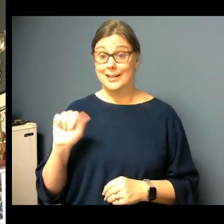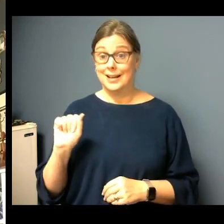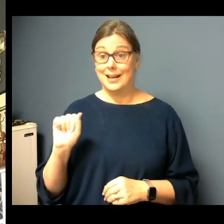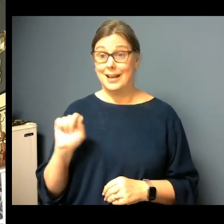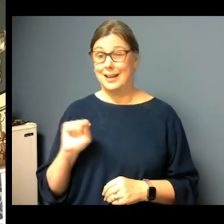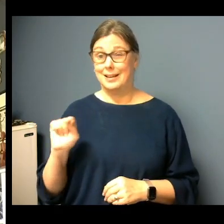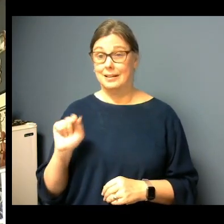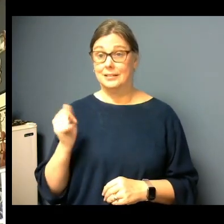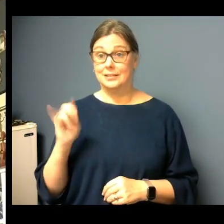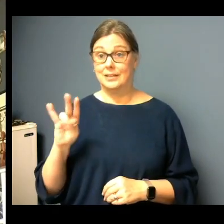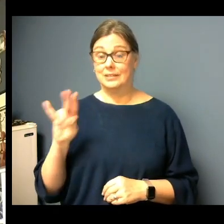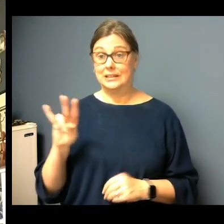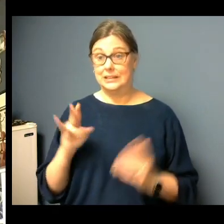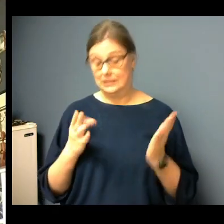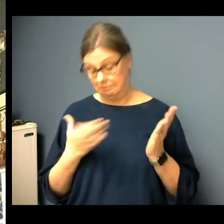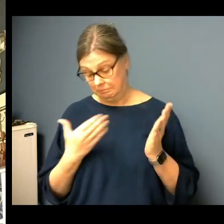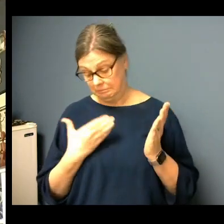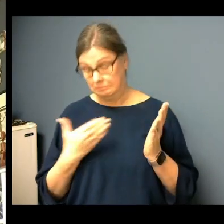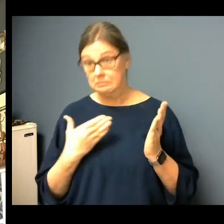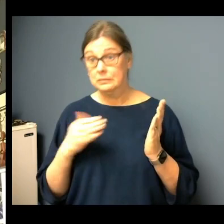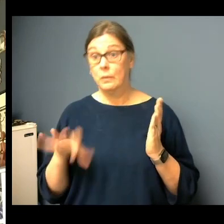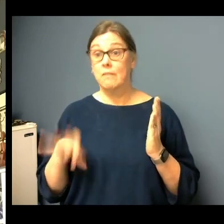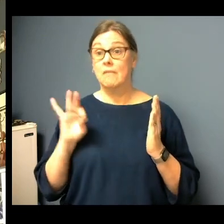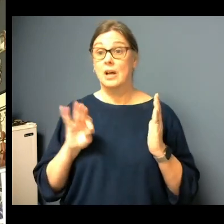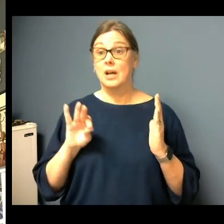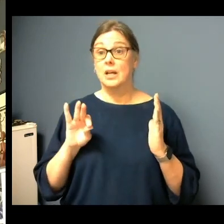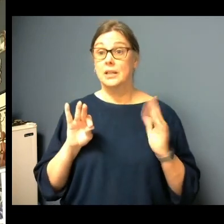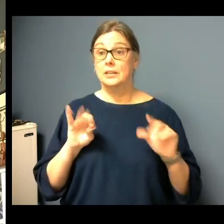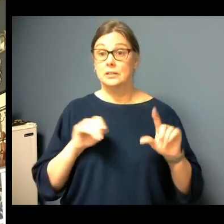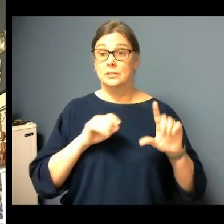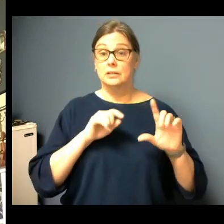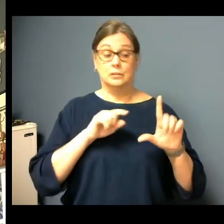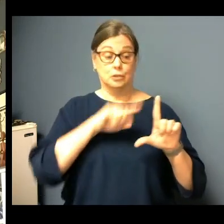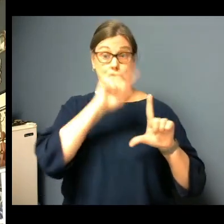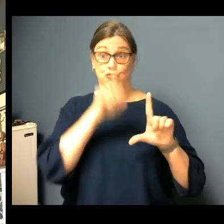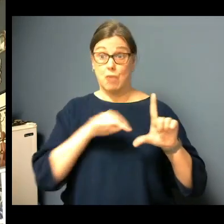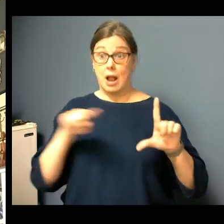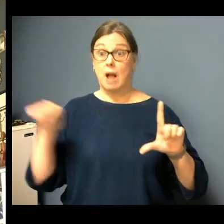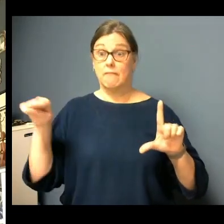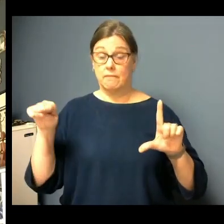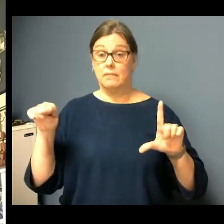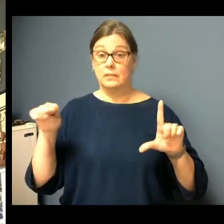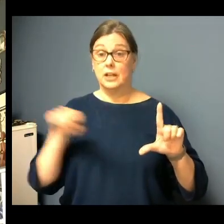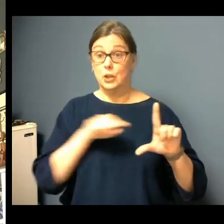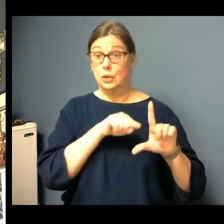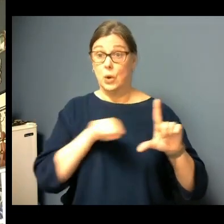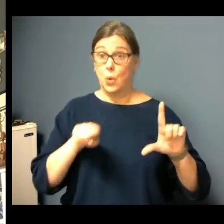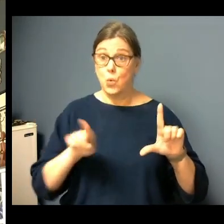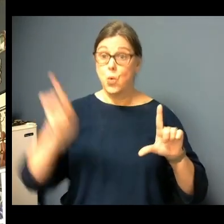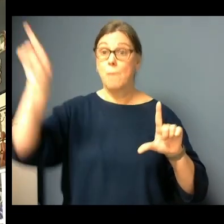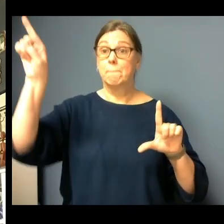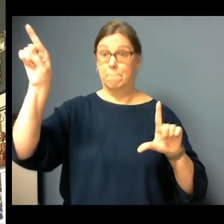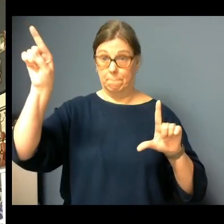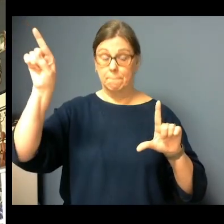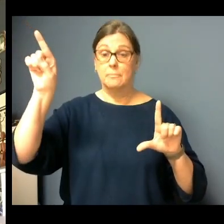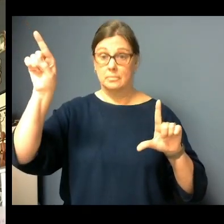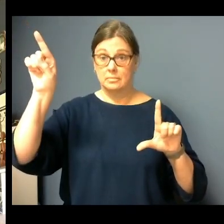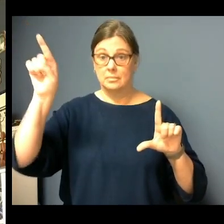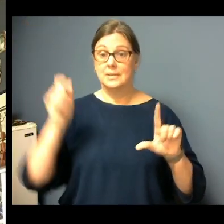it's A17. There's a chart that has birth rates, and you can see the spike for the baby boom.